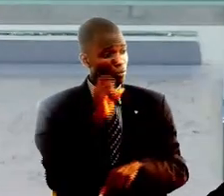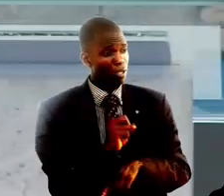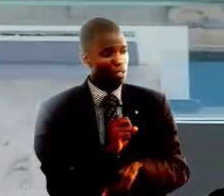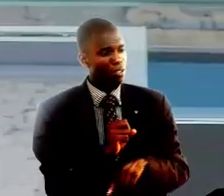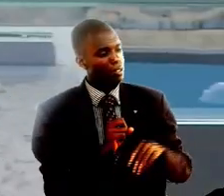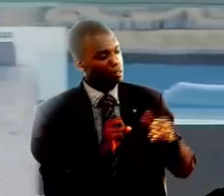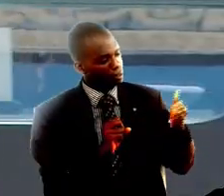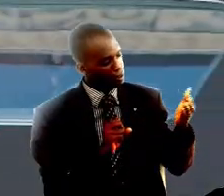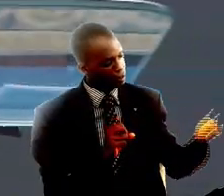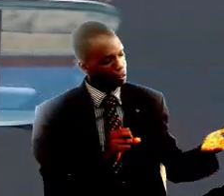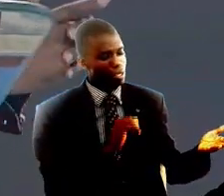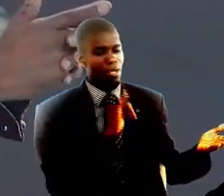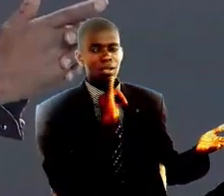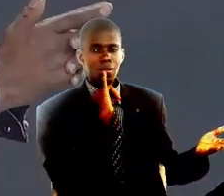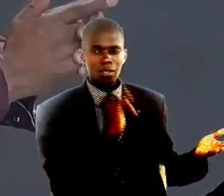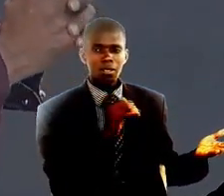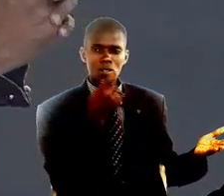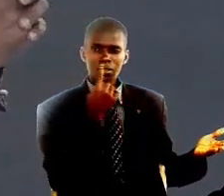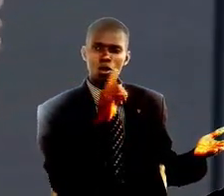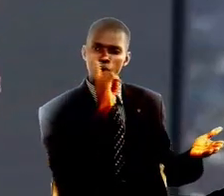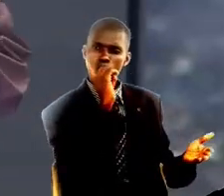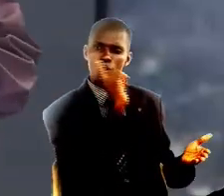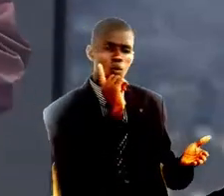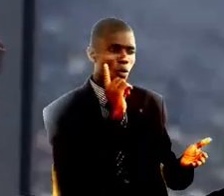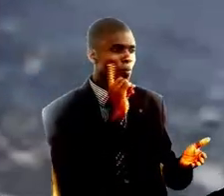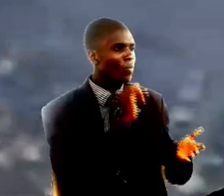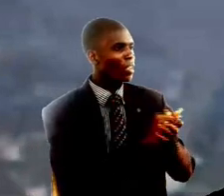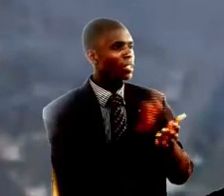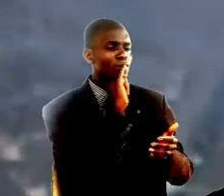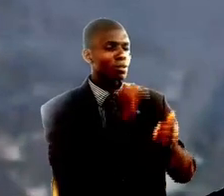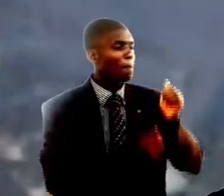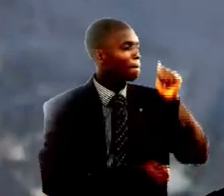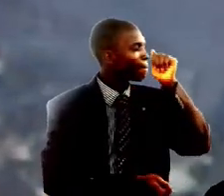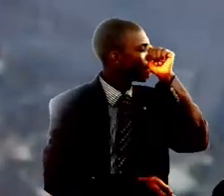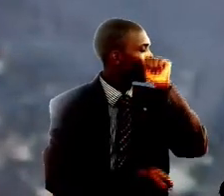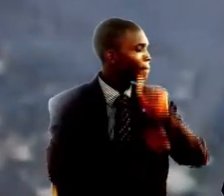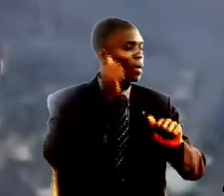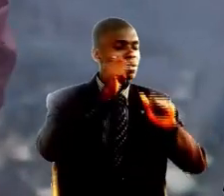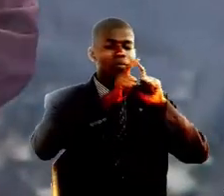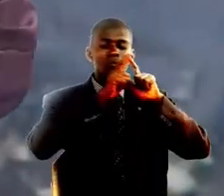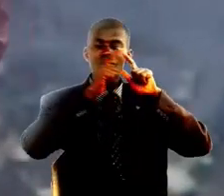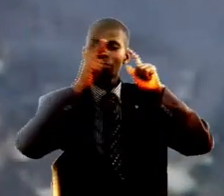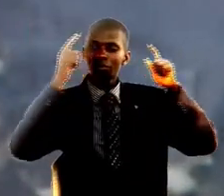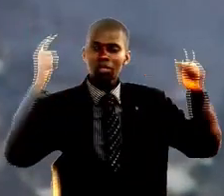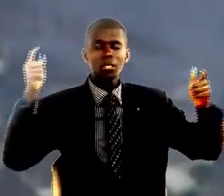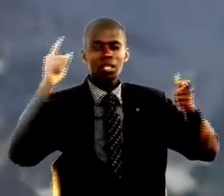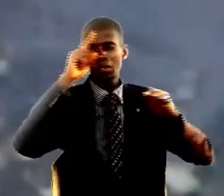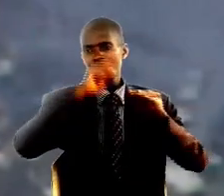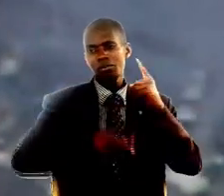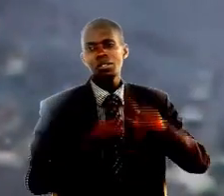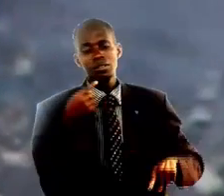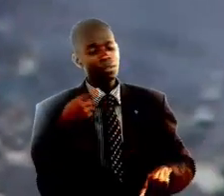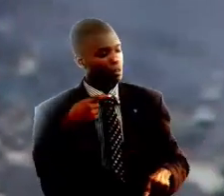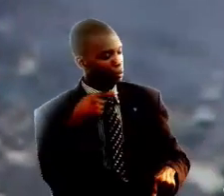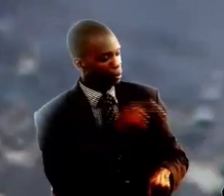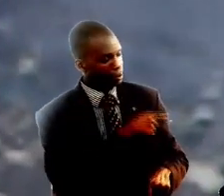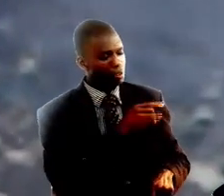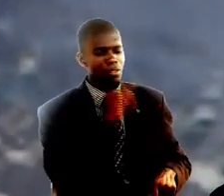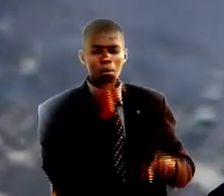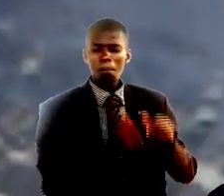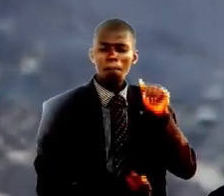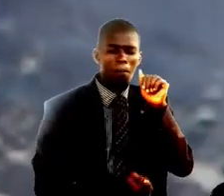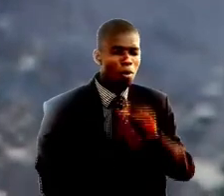the one that is the greatest of all associates, is the most glorious of